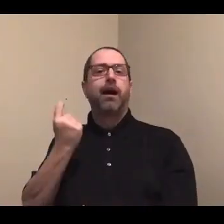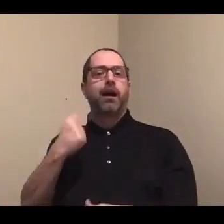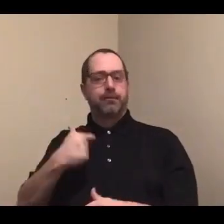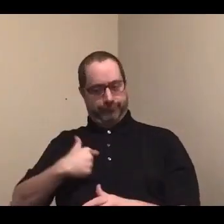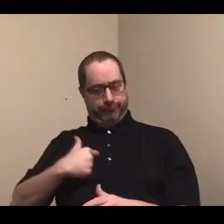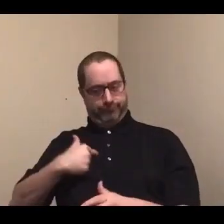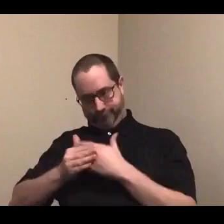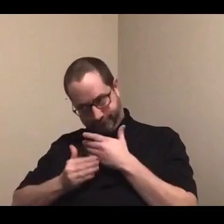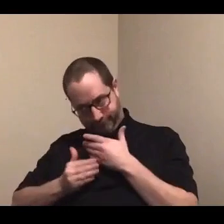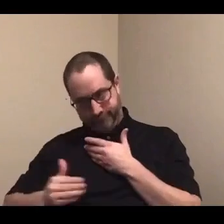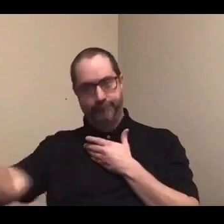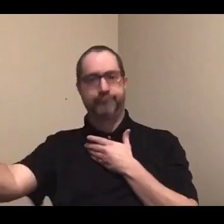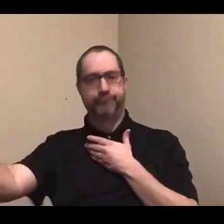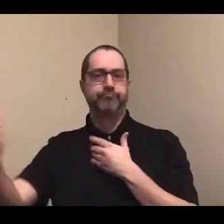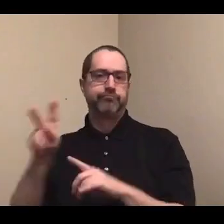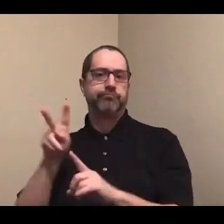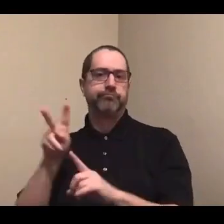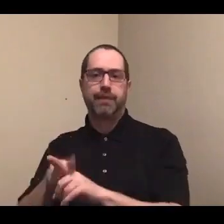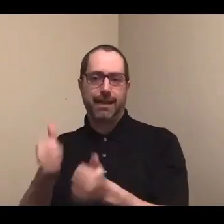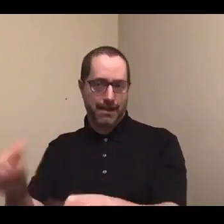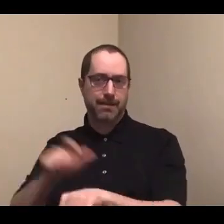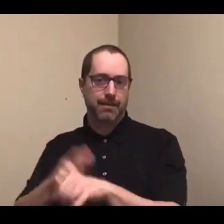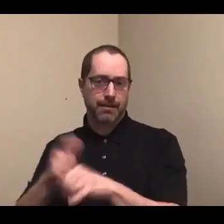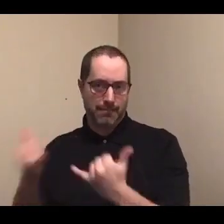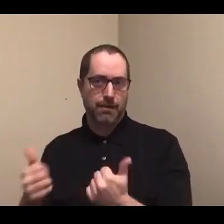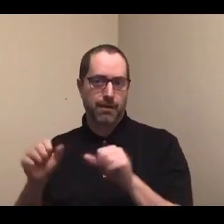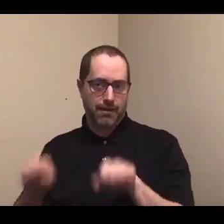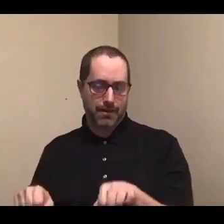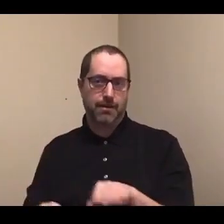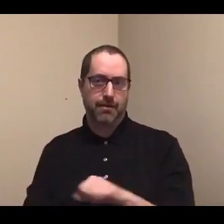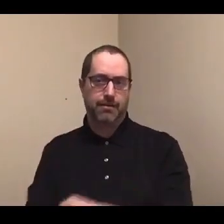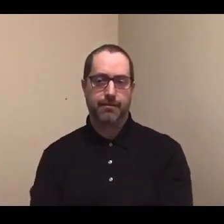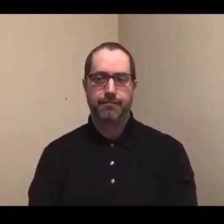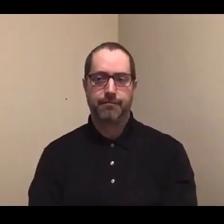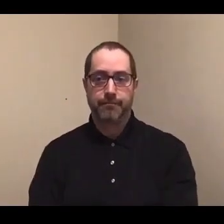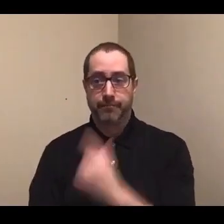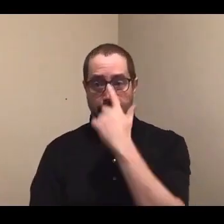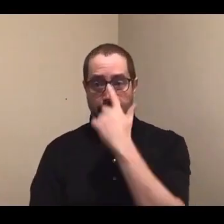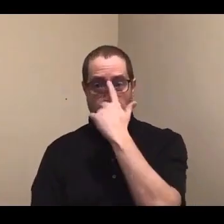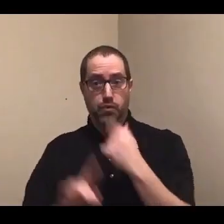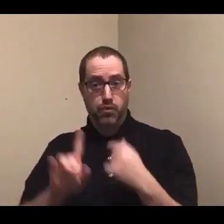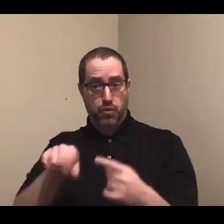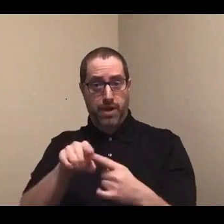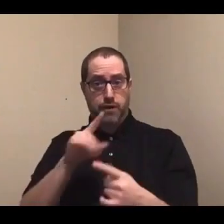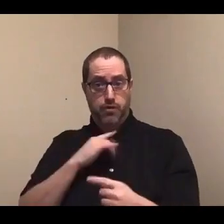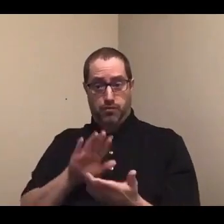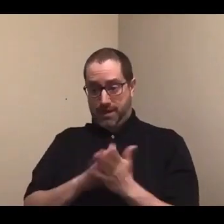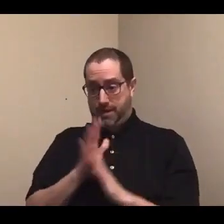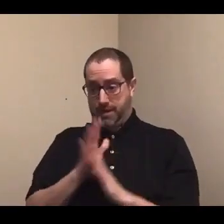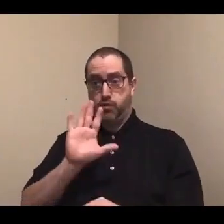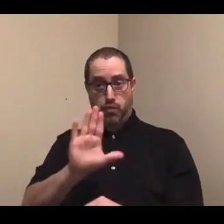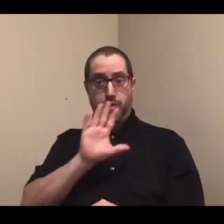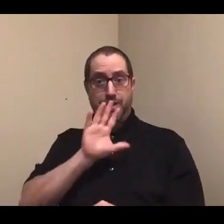maybe they weren't available it went earlier in the process. Once you're eligible, you're always eligible.